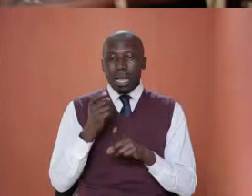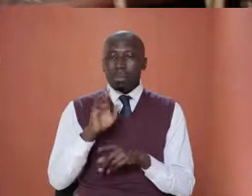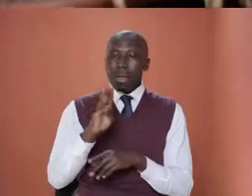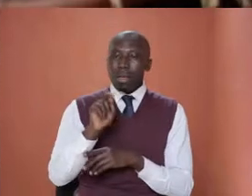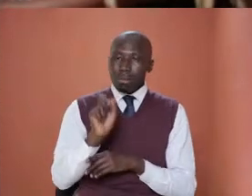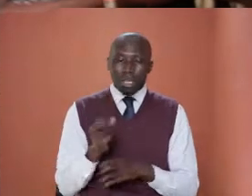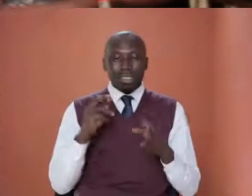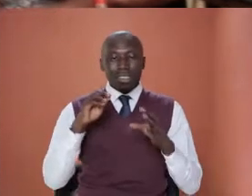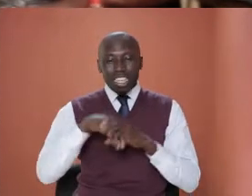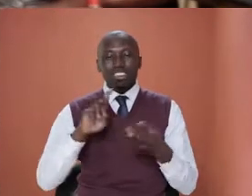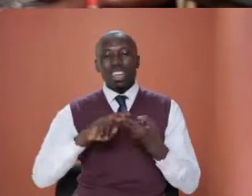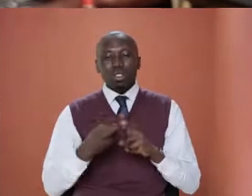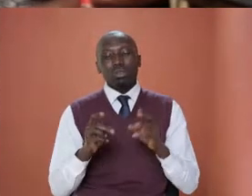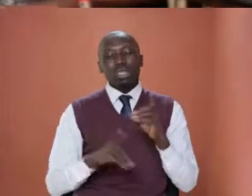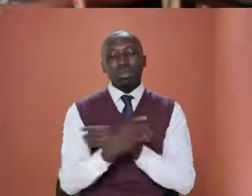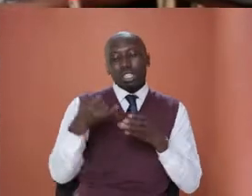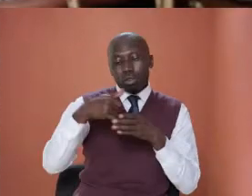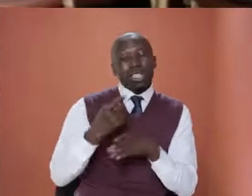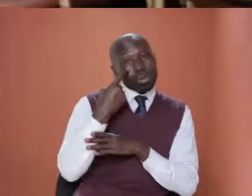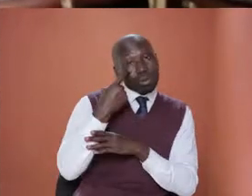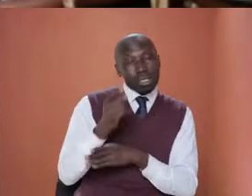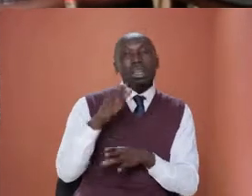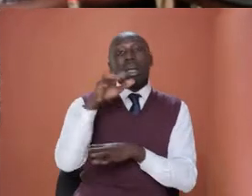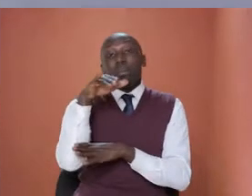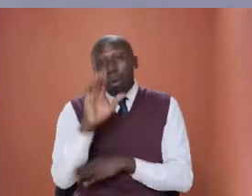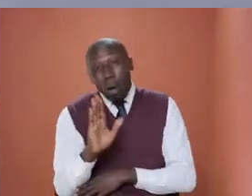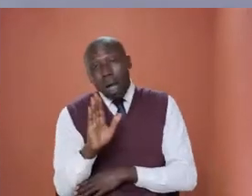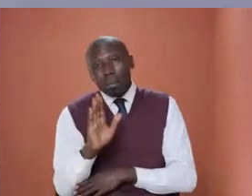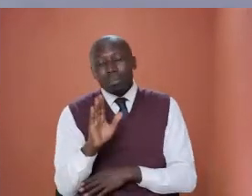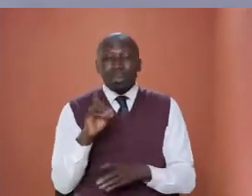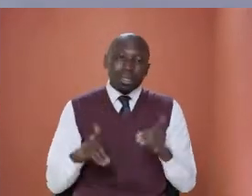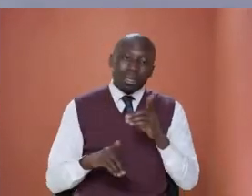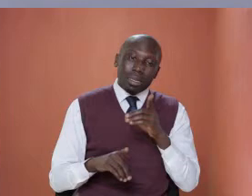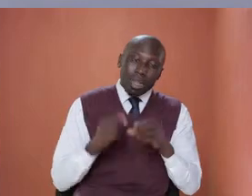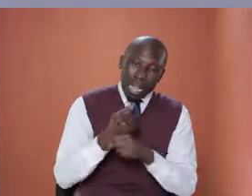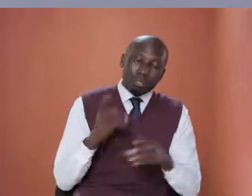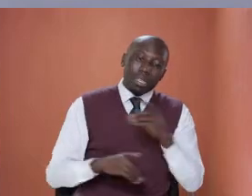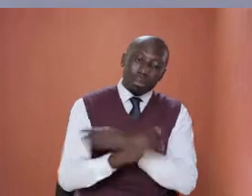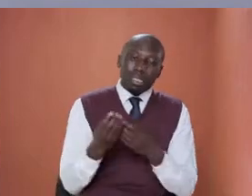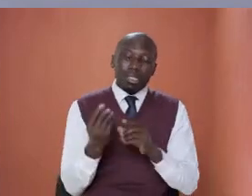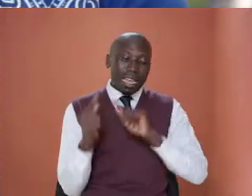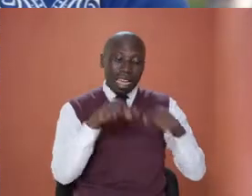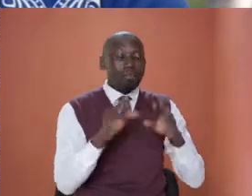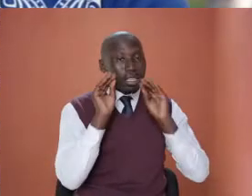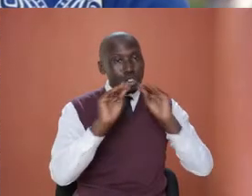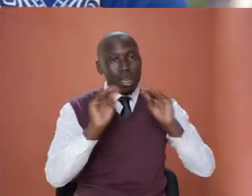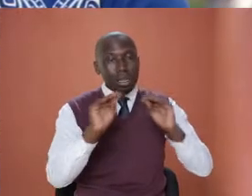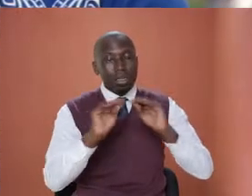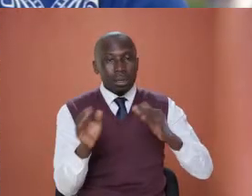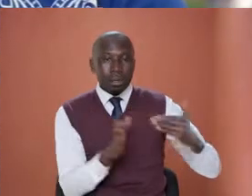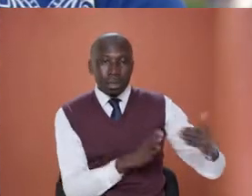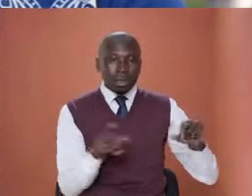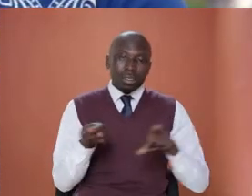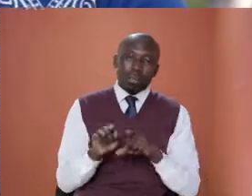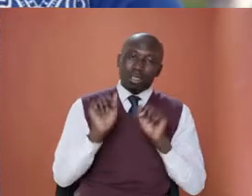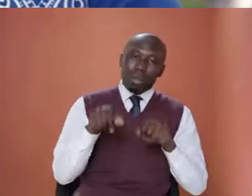to disability inclusion is to see more disabled girls join the training. It should basically